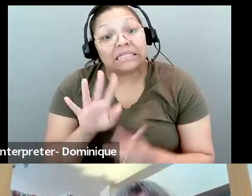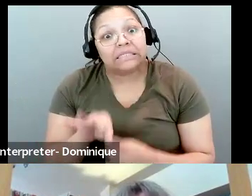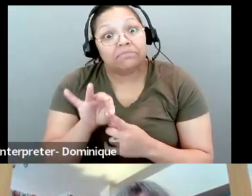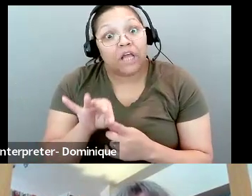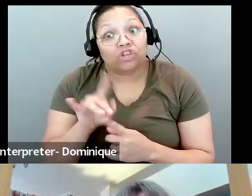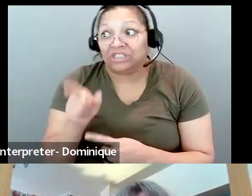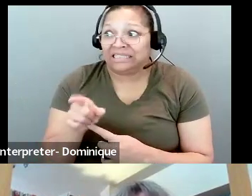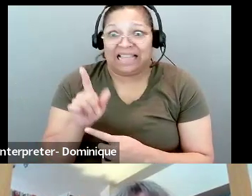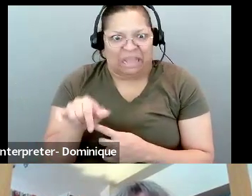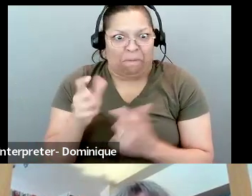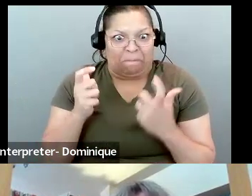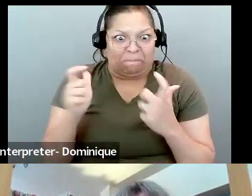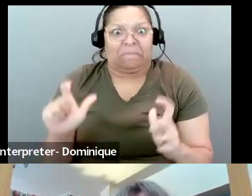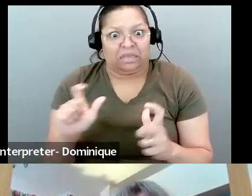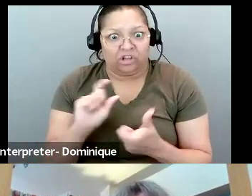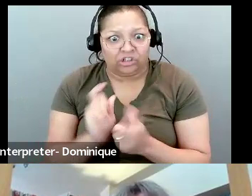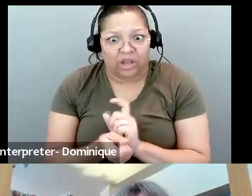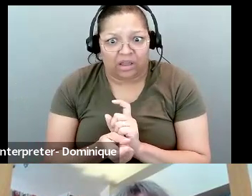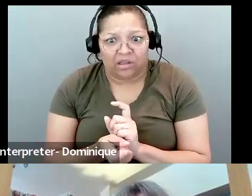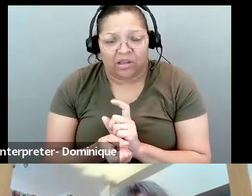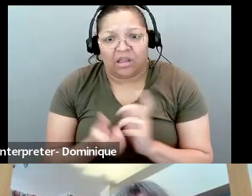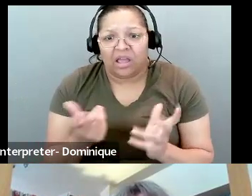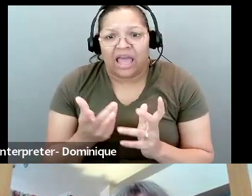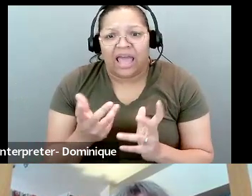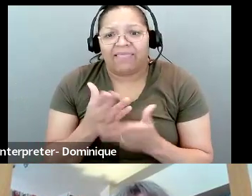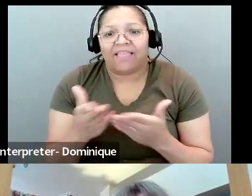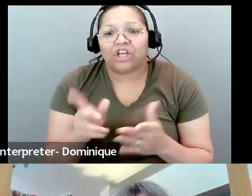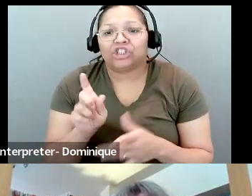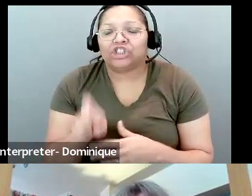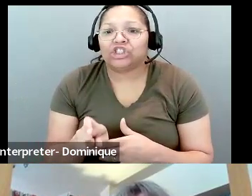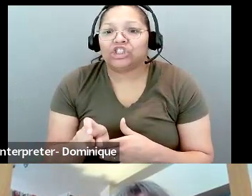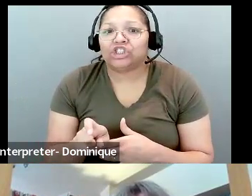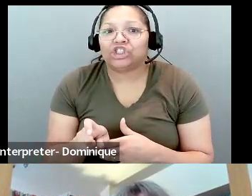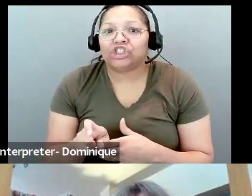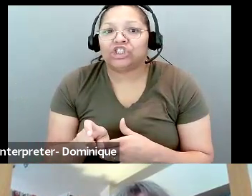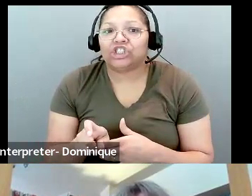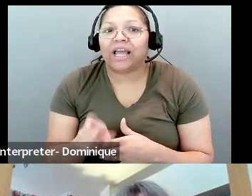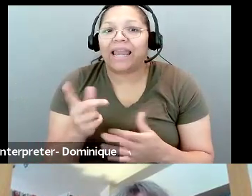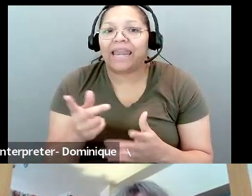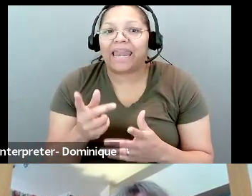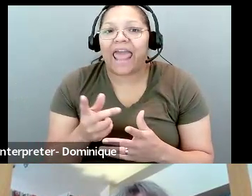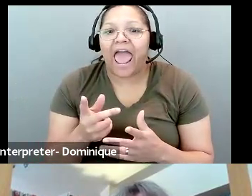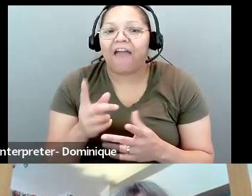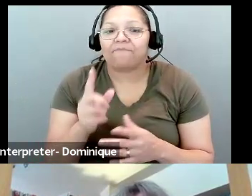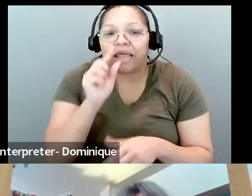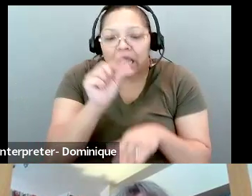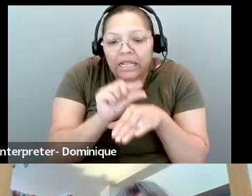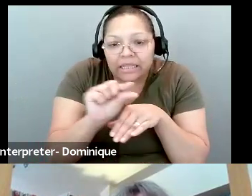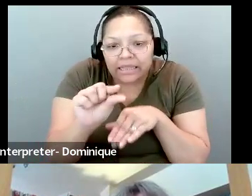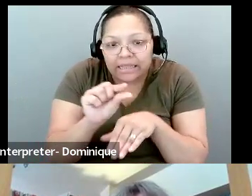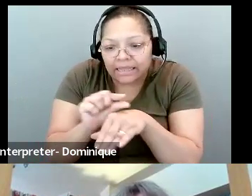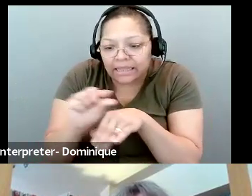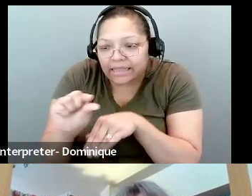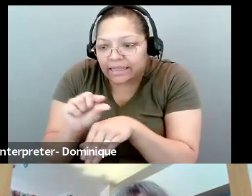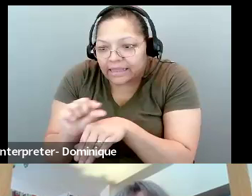this magnitude, um, things should almost have been rolled out in like smaller amounts, so